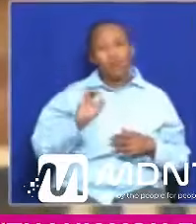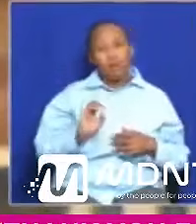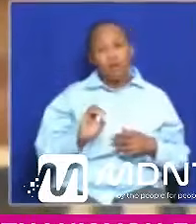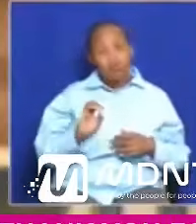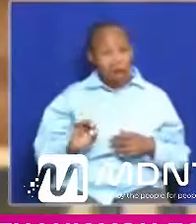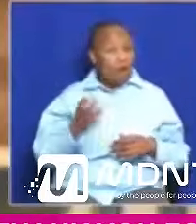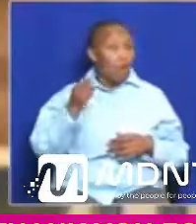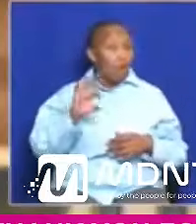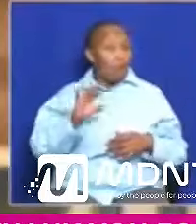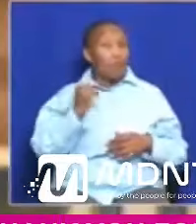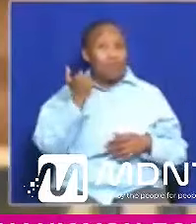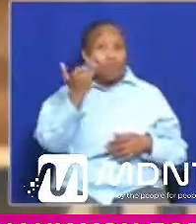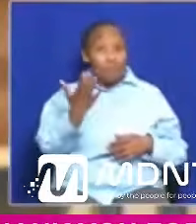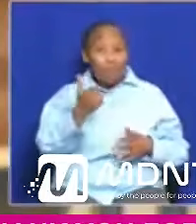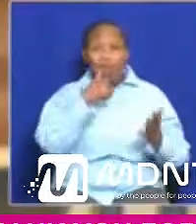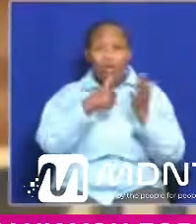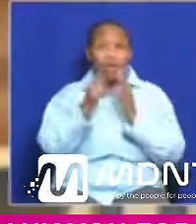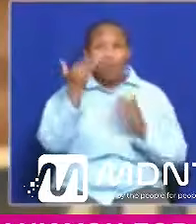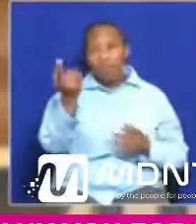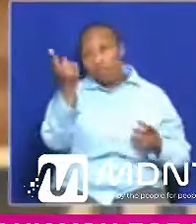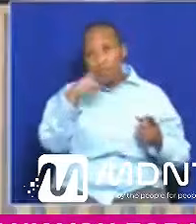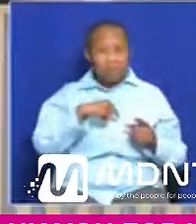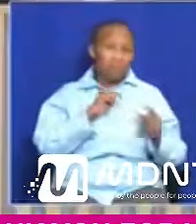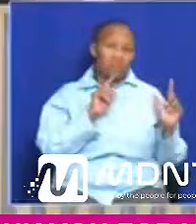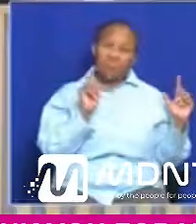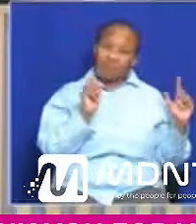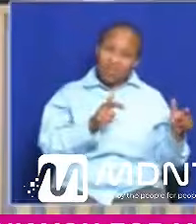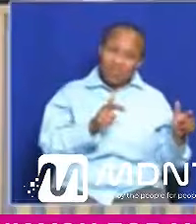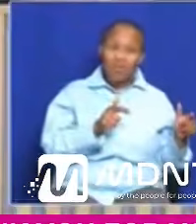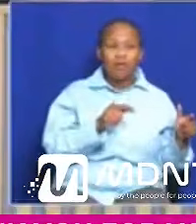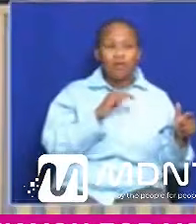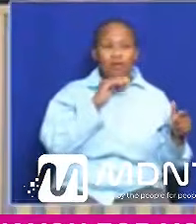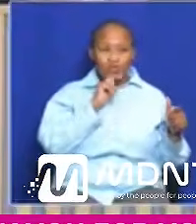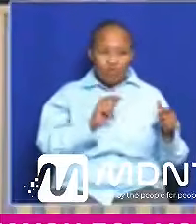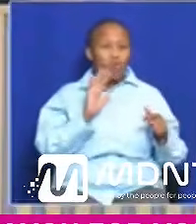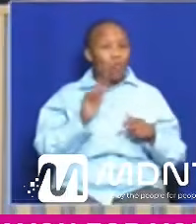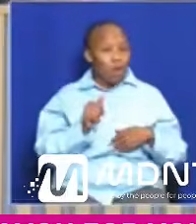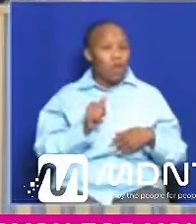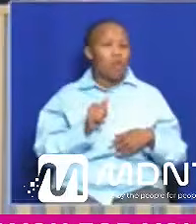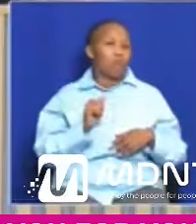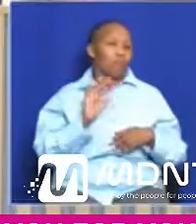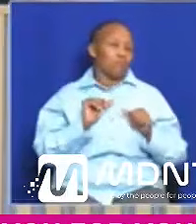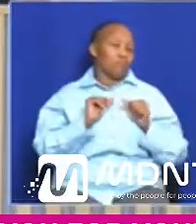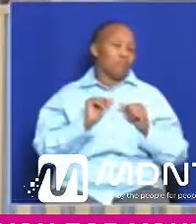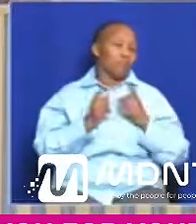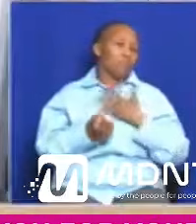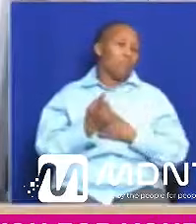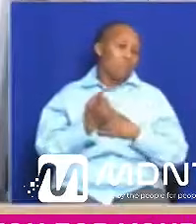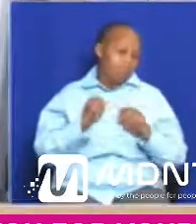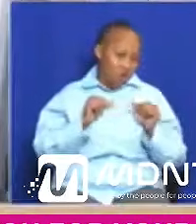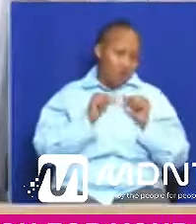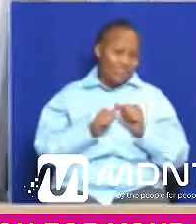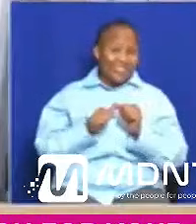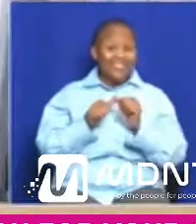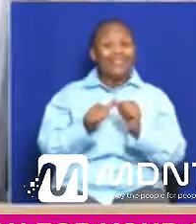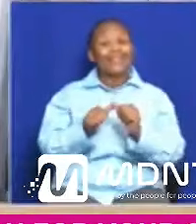are rights that you can invoke consistently. Because what we've got now, and I've not come across a case, and as I